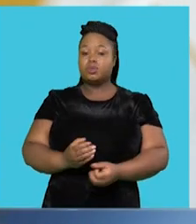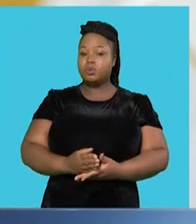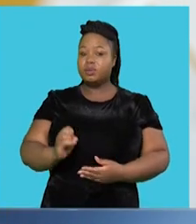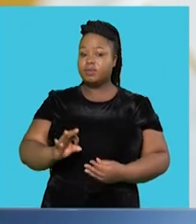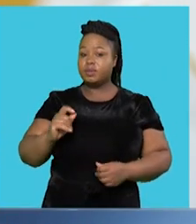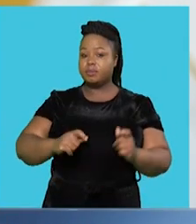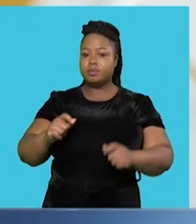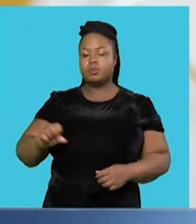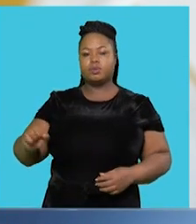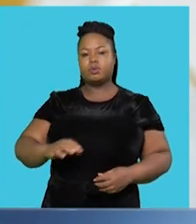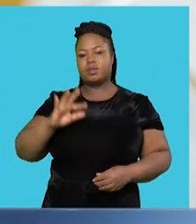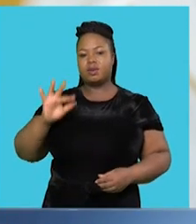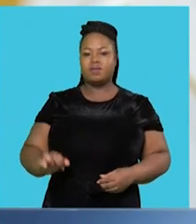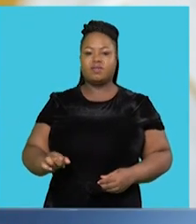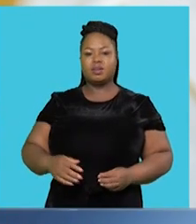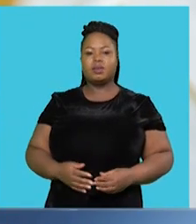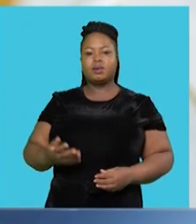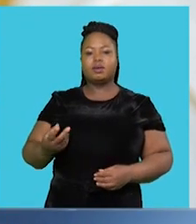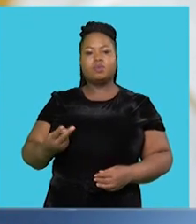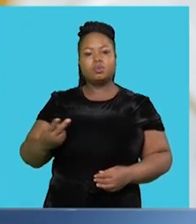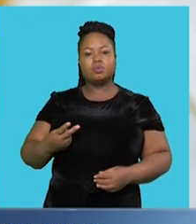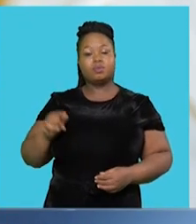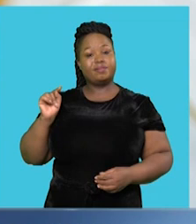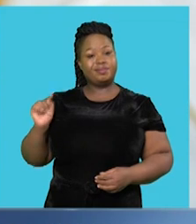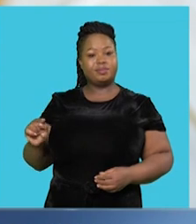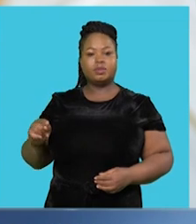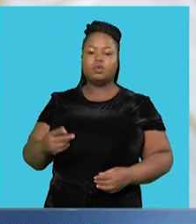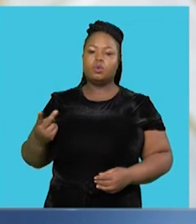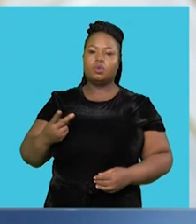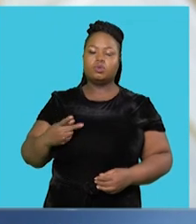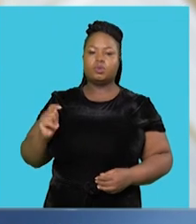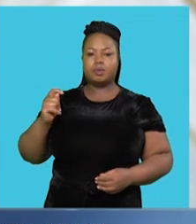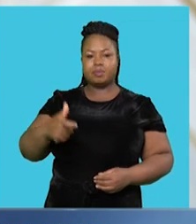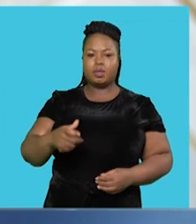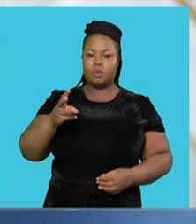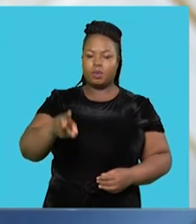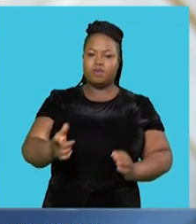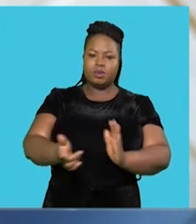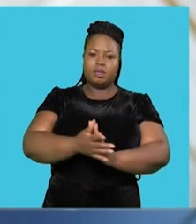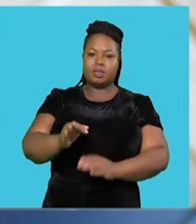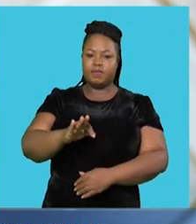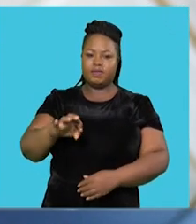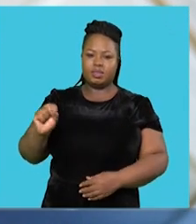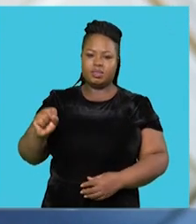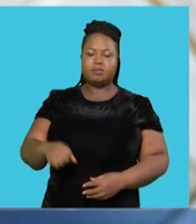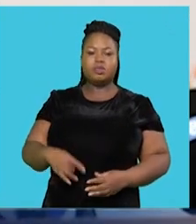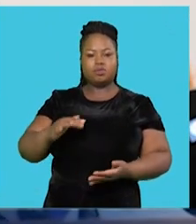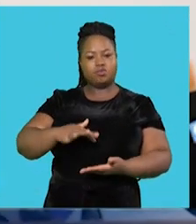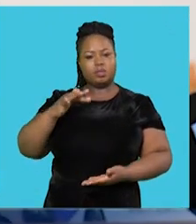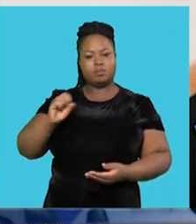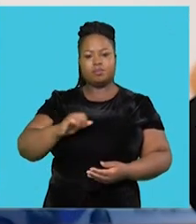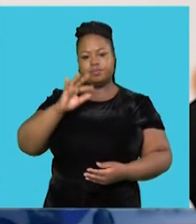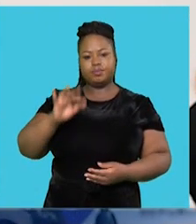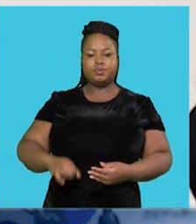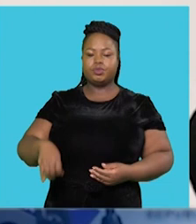South Africa through the state or any other organ of the state will be paying for Mapisa-Nqakula's legal fees, Rise Mzantsi wrote to both